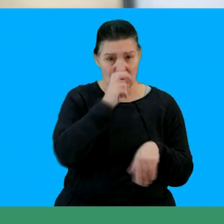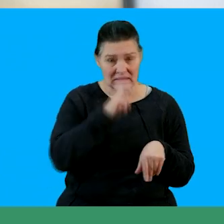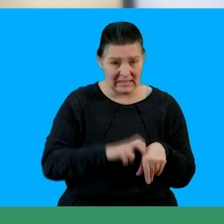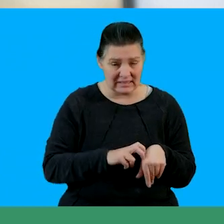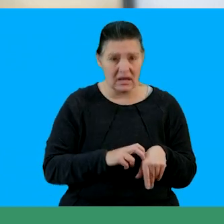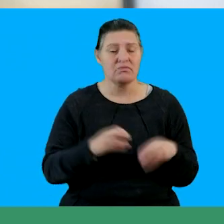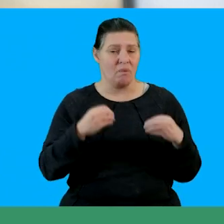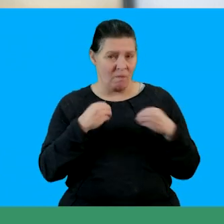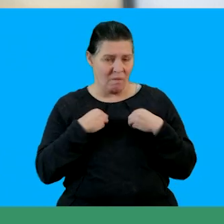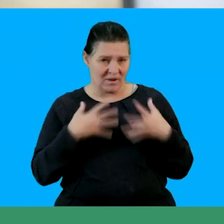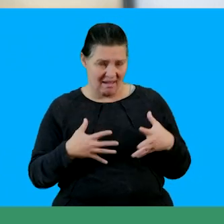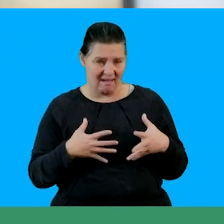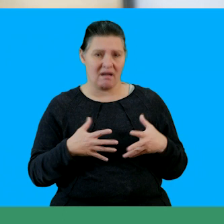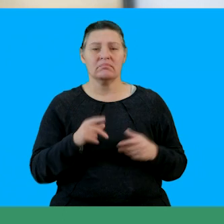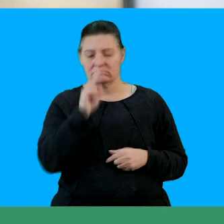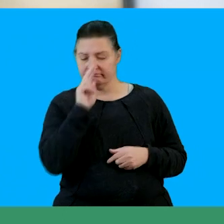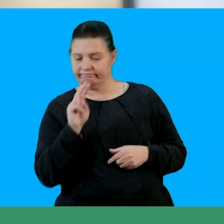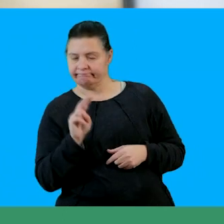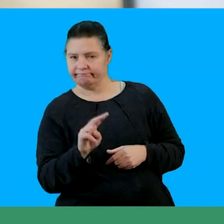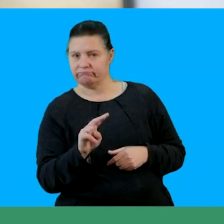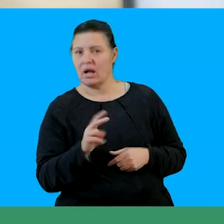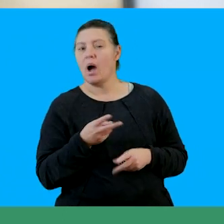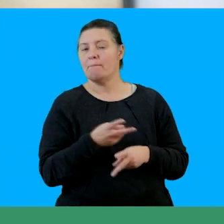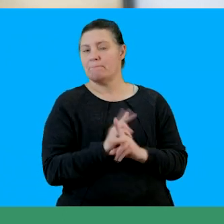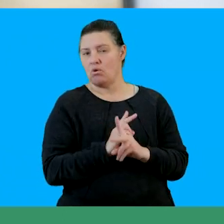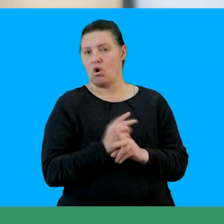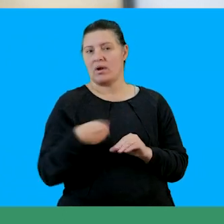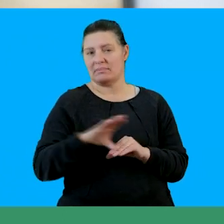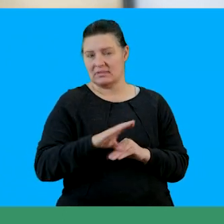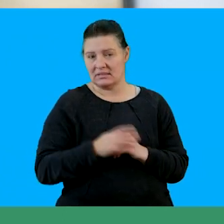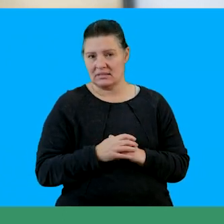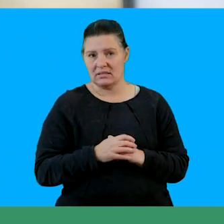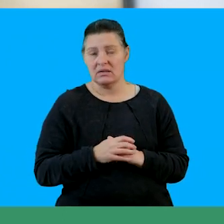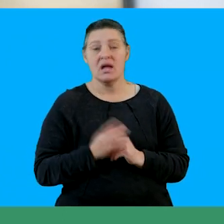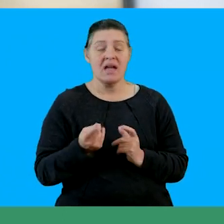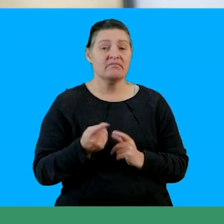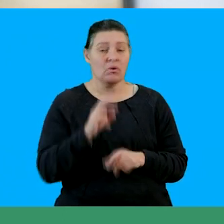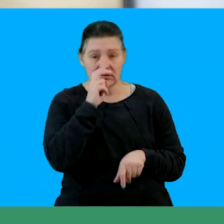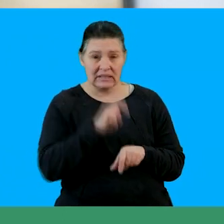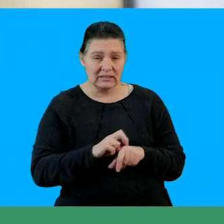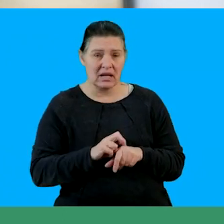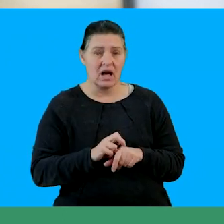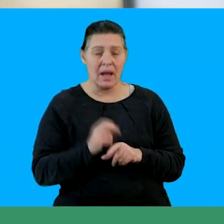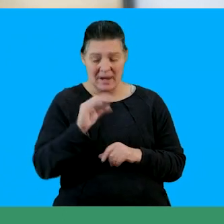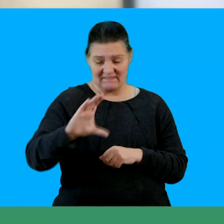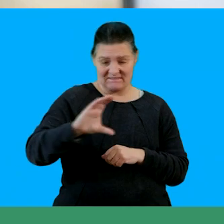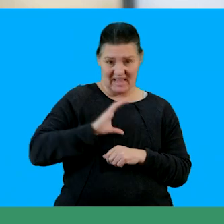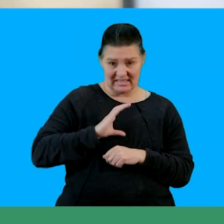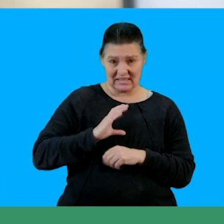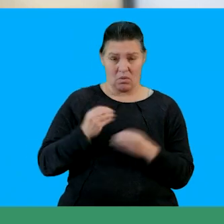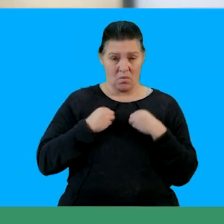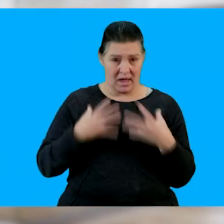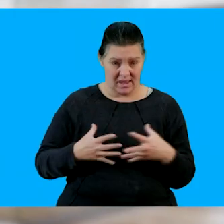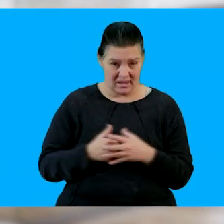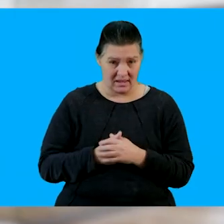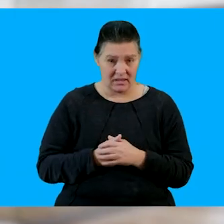is needed, the owners will have to look at borrowed capital. So obviously, if you are going to need a large sum of money as an